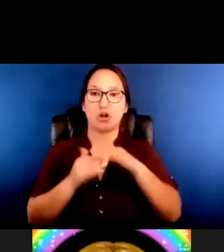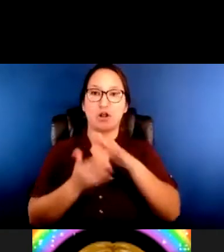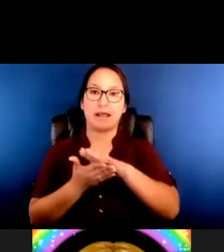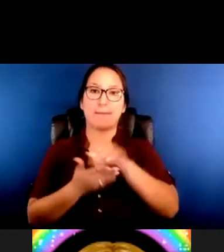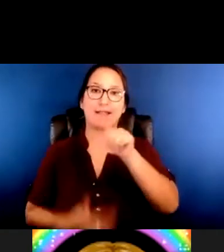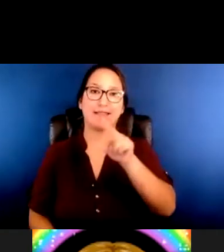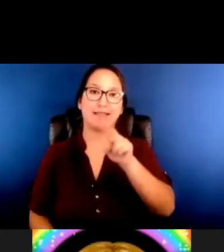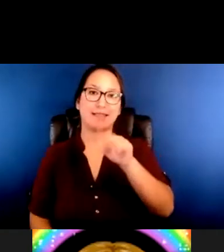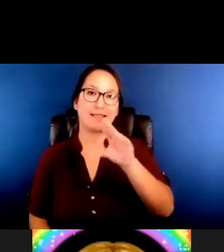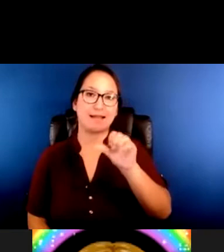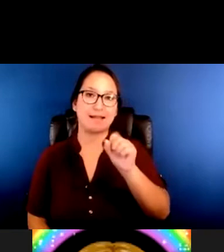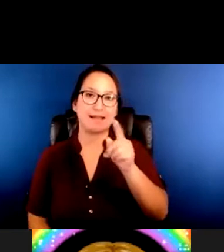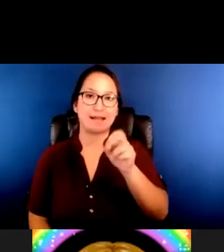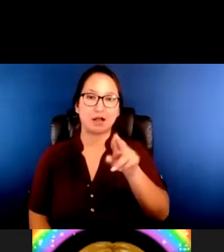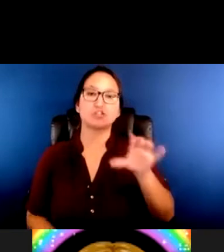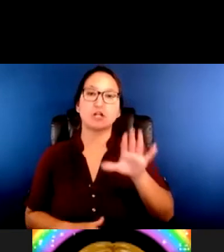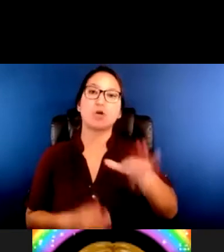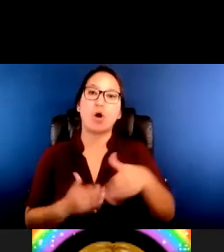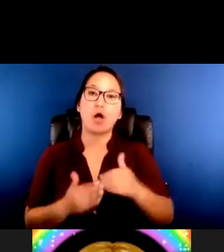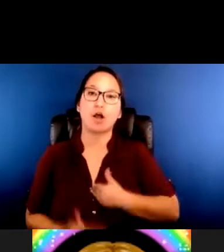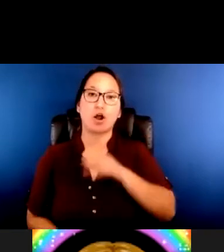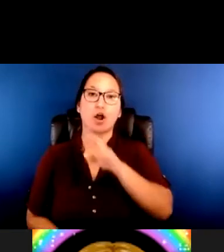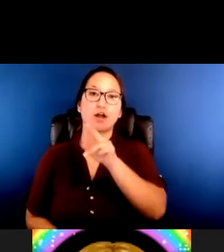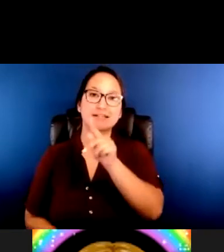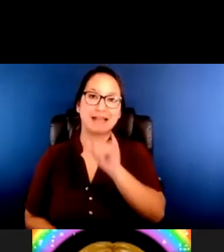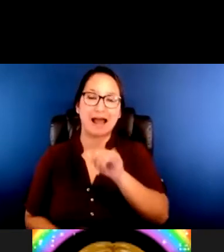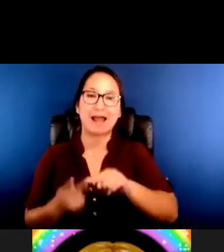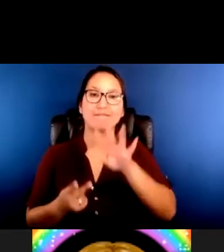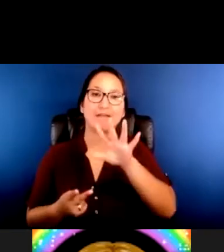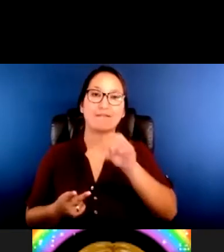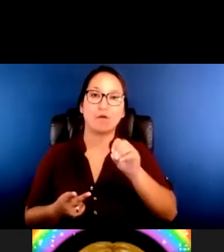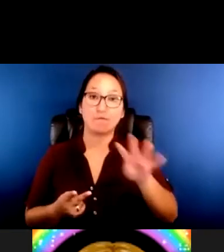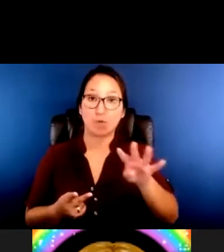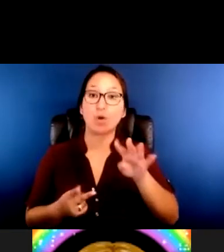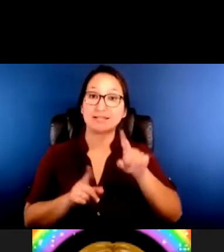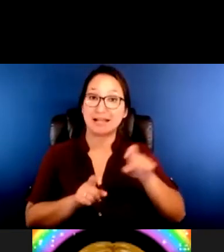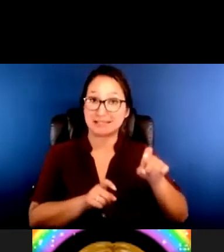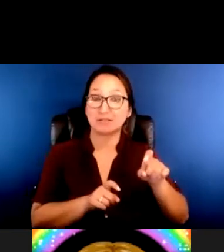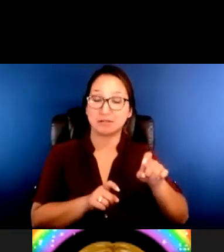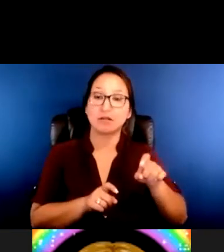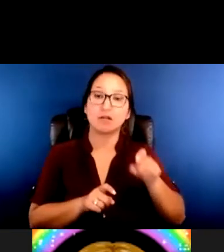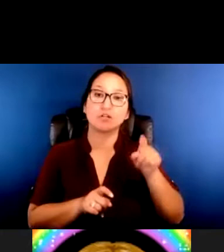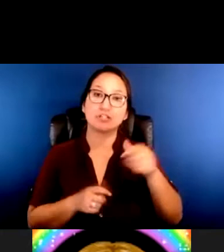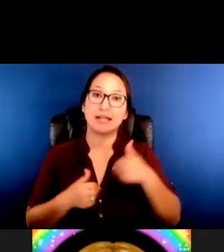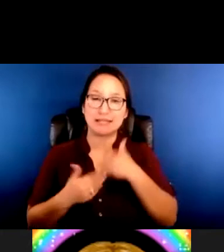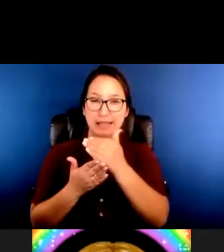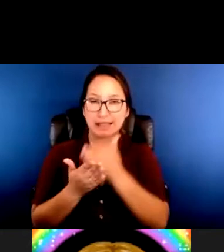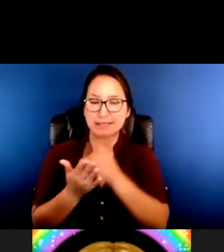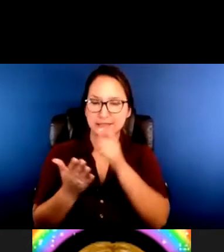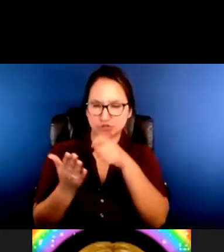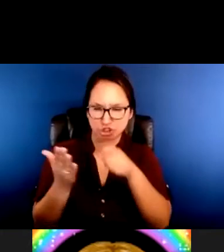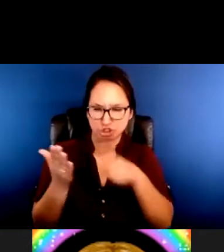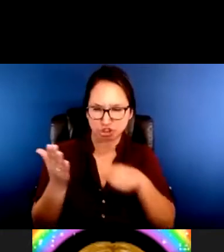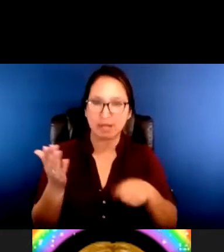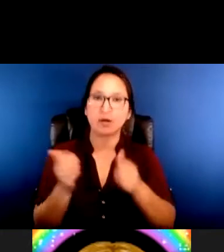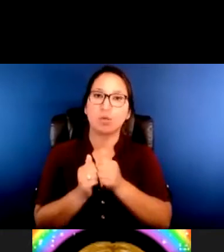all of our RTI 504 testing coordination, and she goes through the list and double checks it with every student who has filled out their health screener